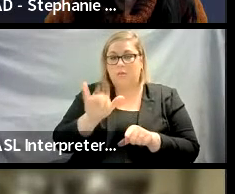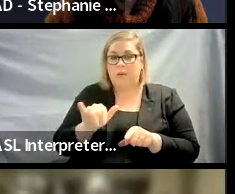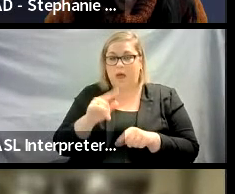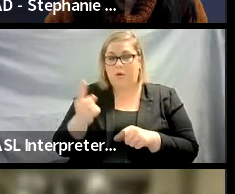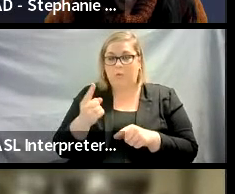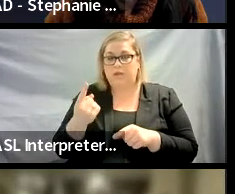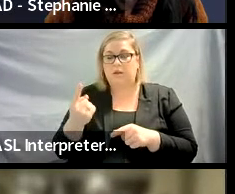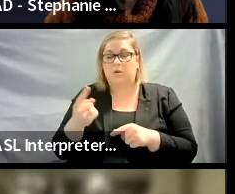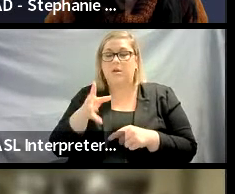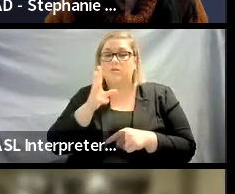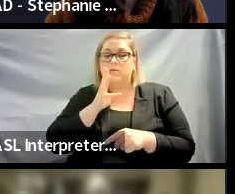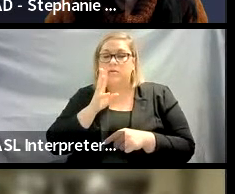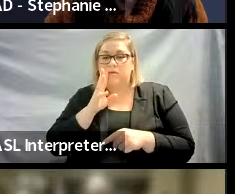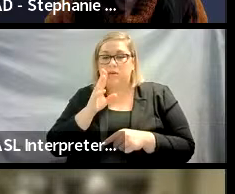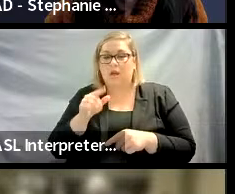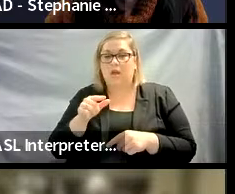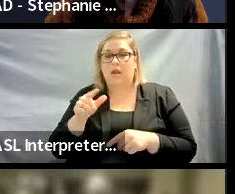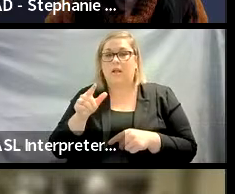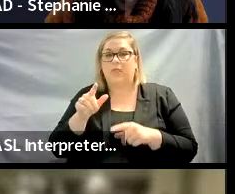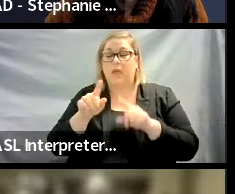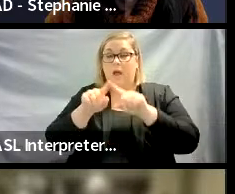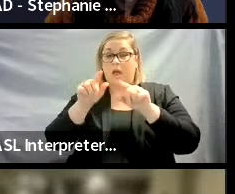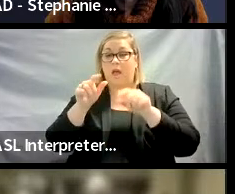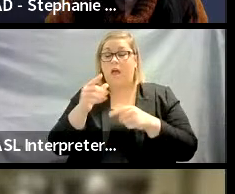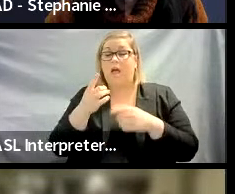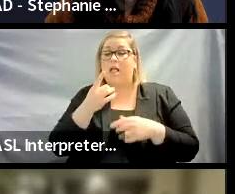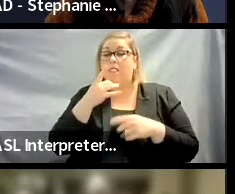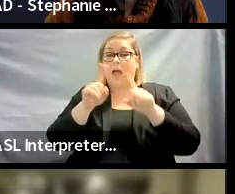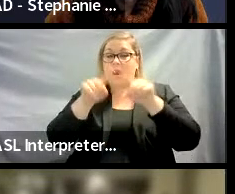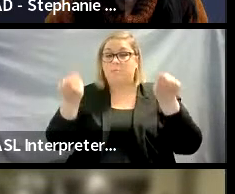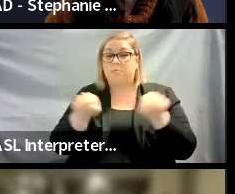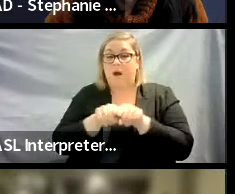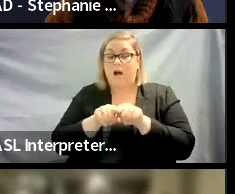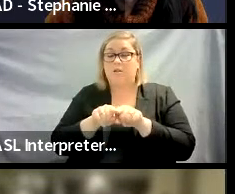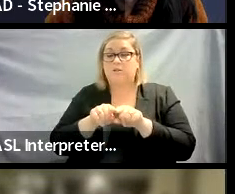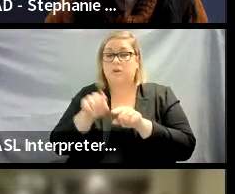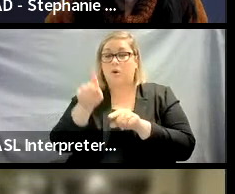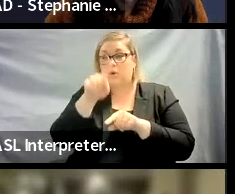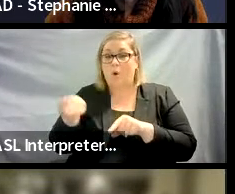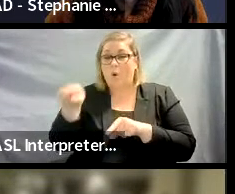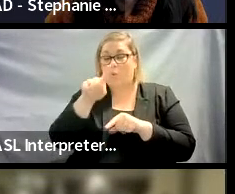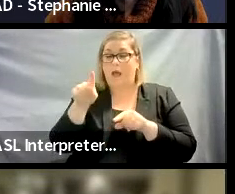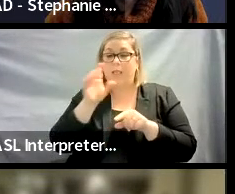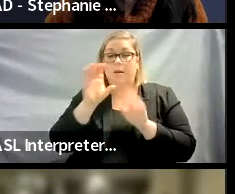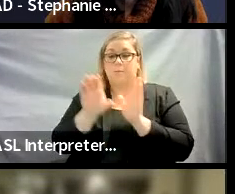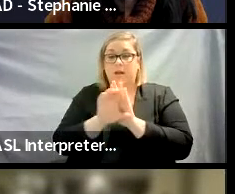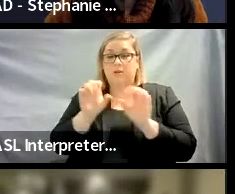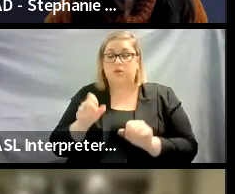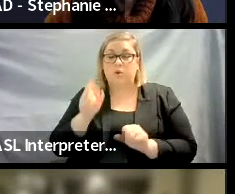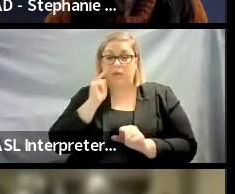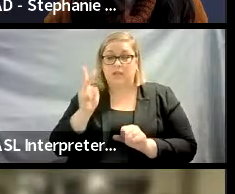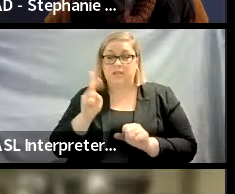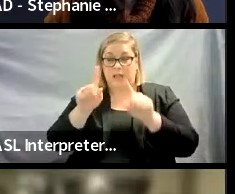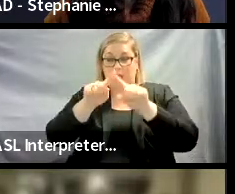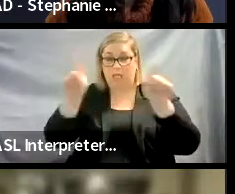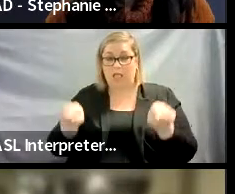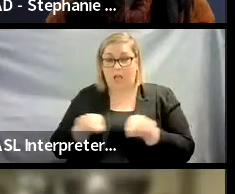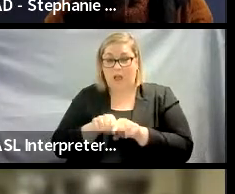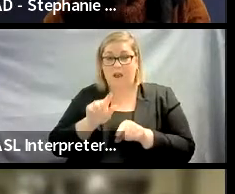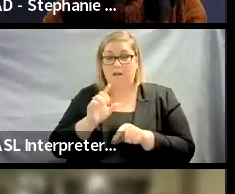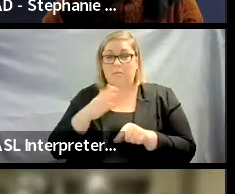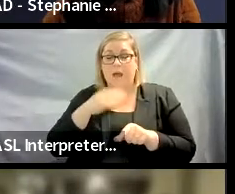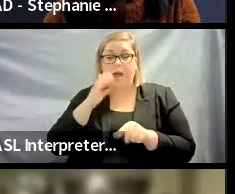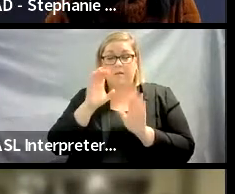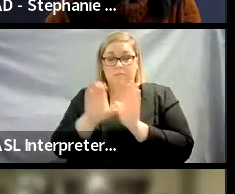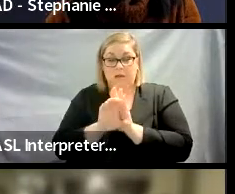talking, the little lighted box goes up around their picture. As you can see around my picture, you